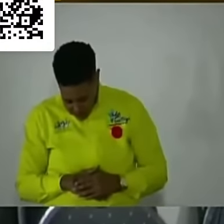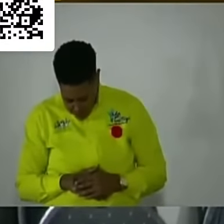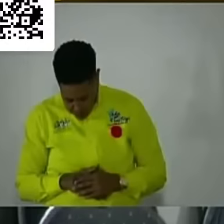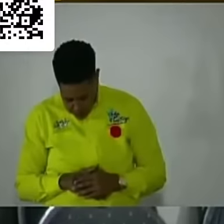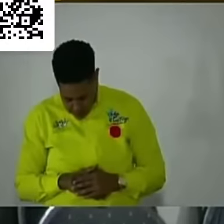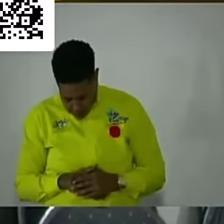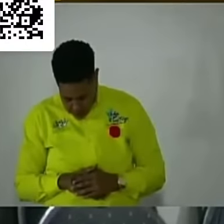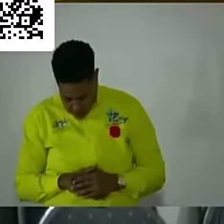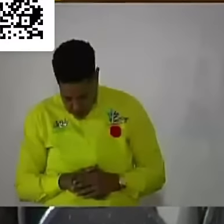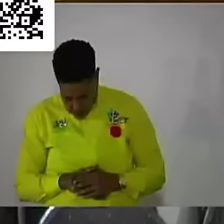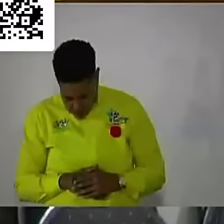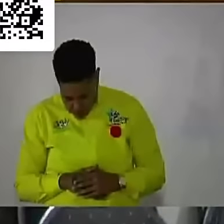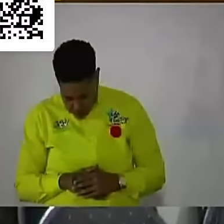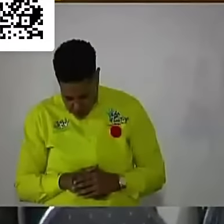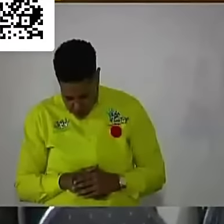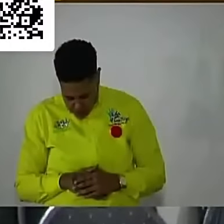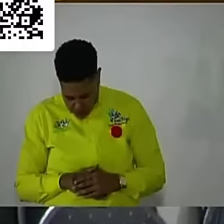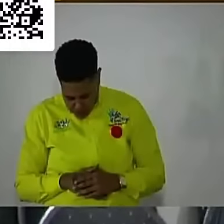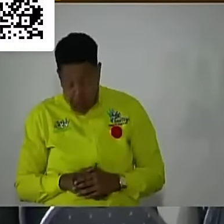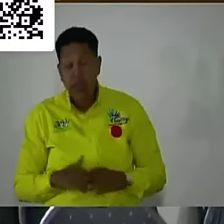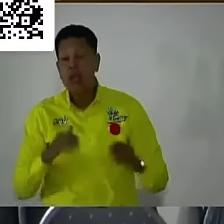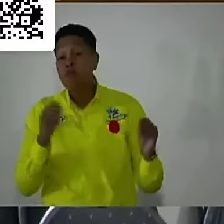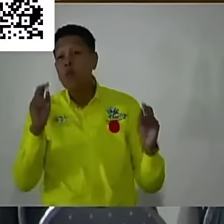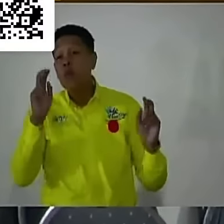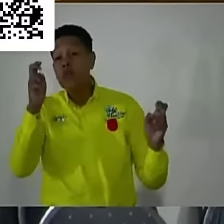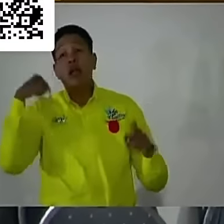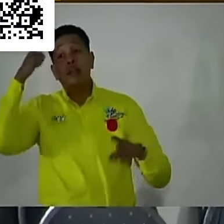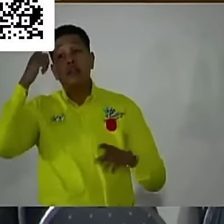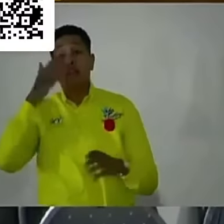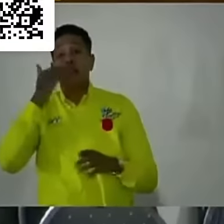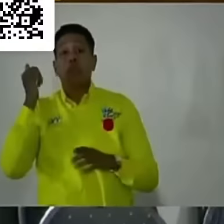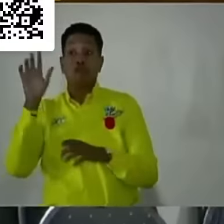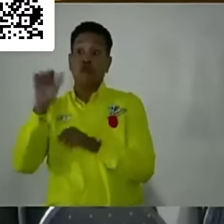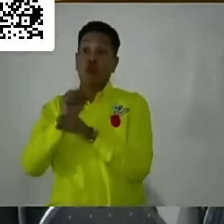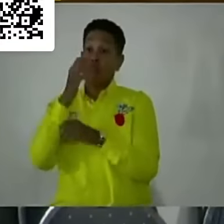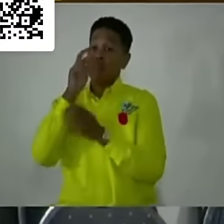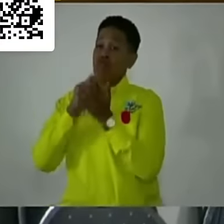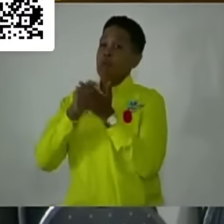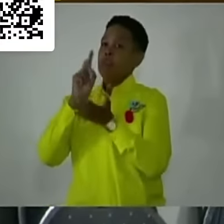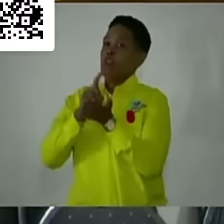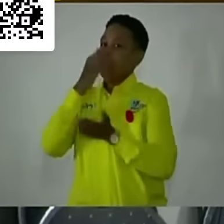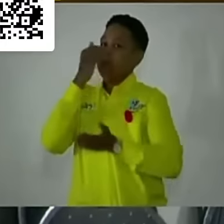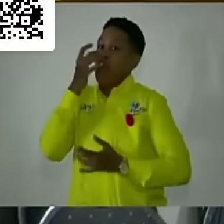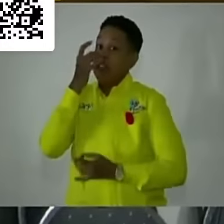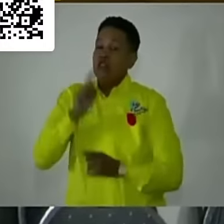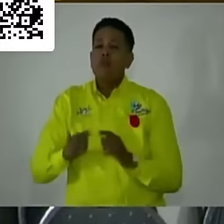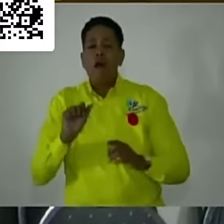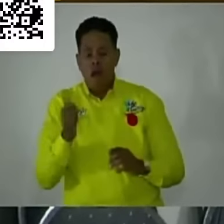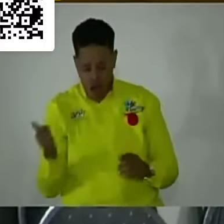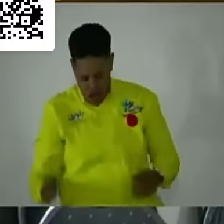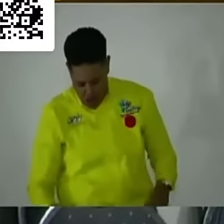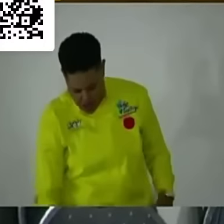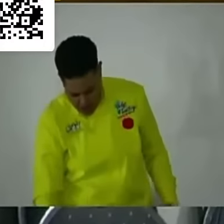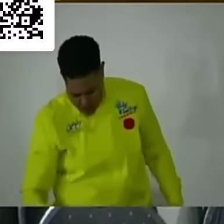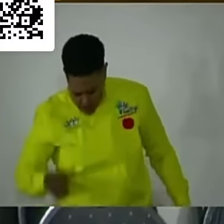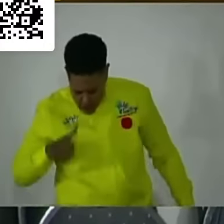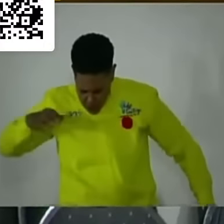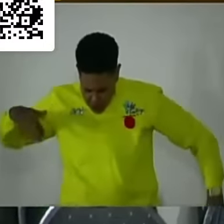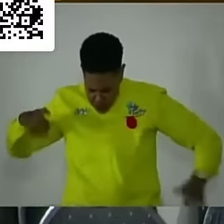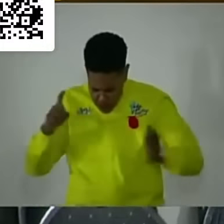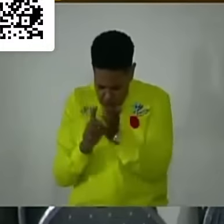I think that's their job to represent the best interests of their members. But there are so many others who are not doctors,